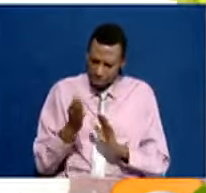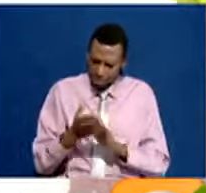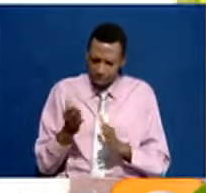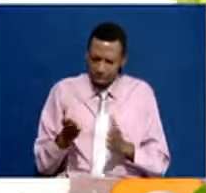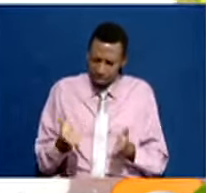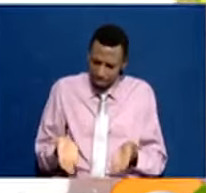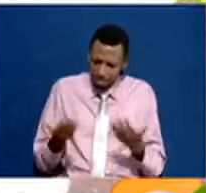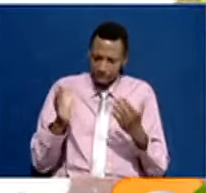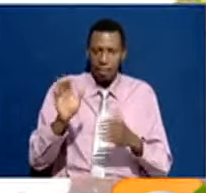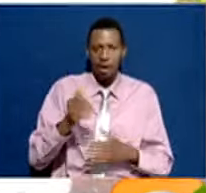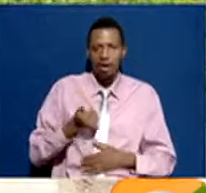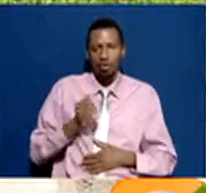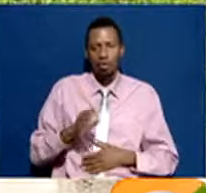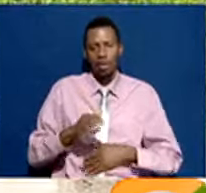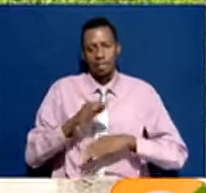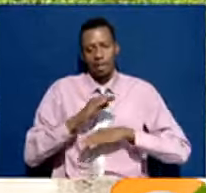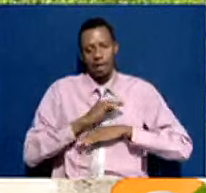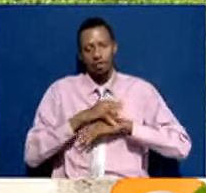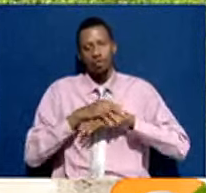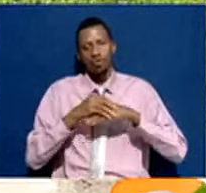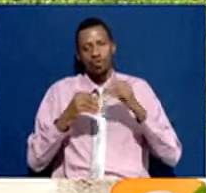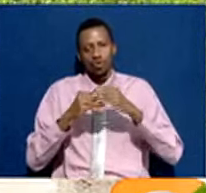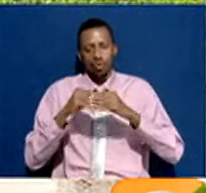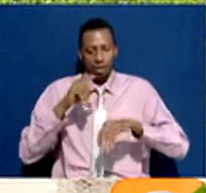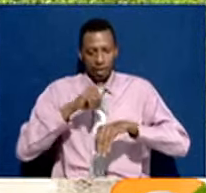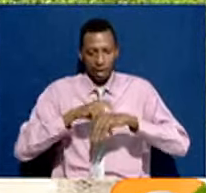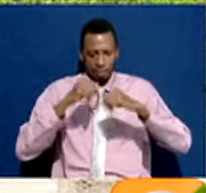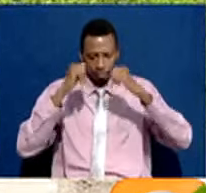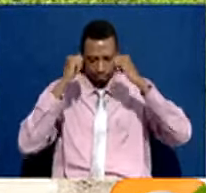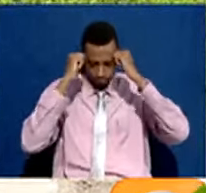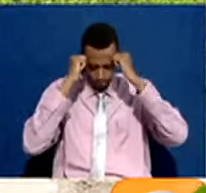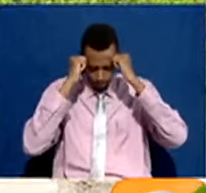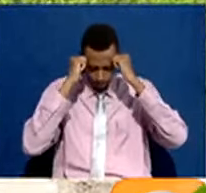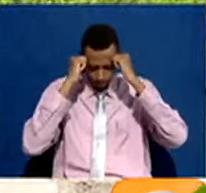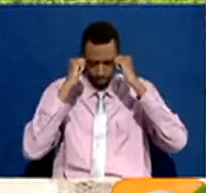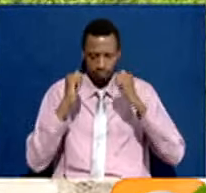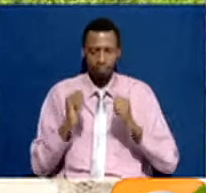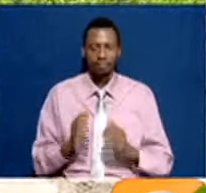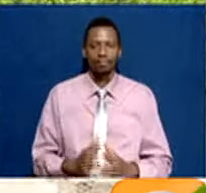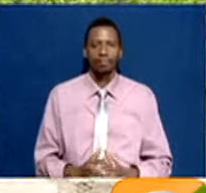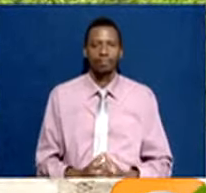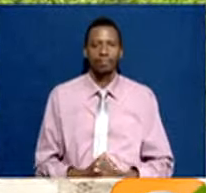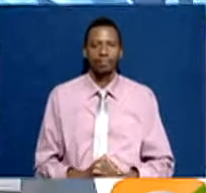ample time to study. Ben Kirui, Citizen TV, Nairobi.